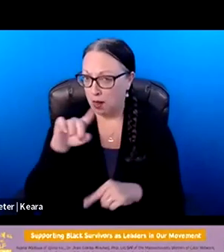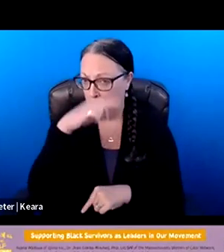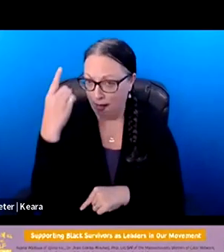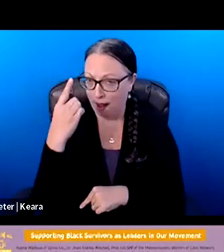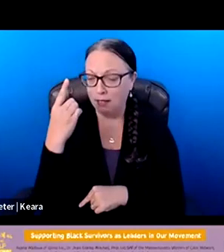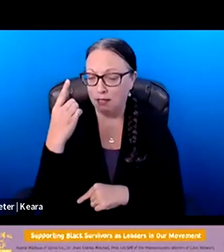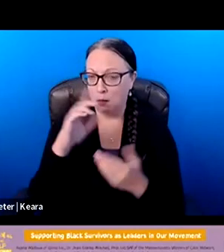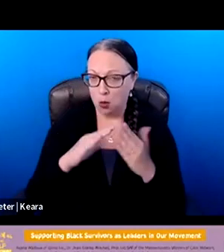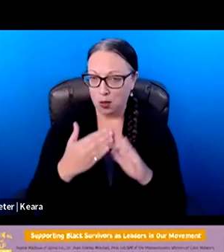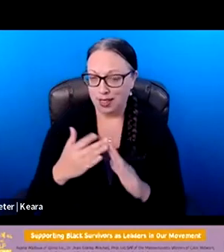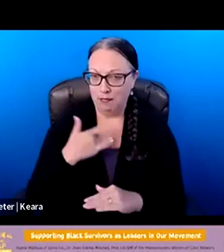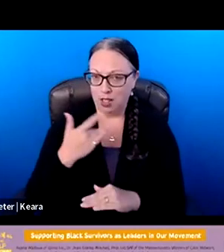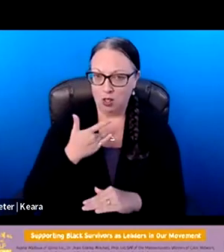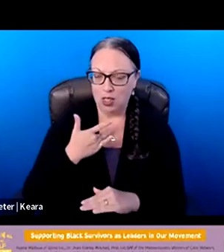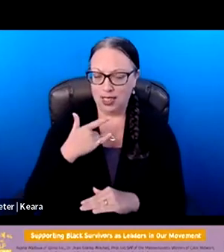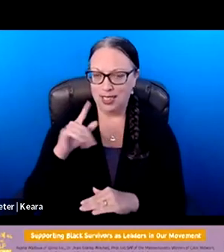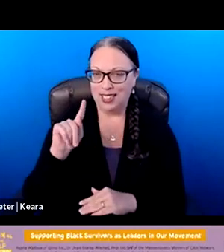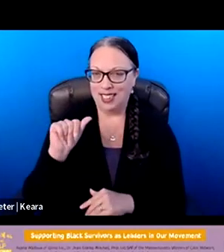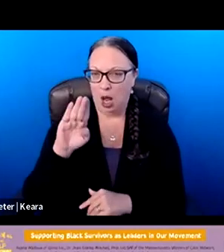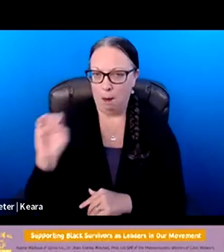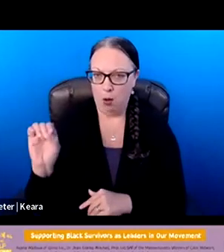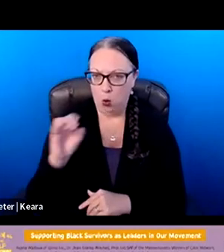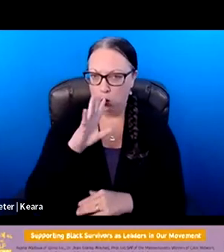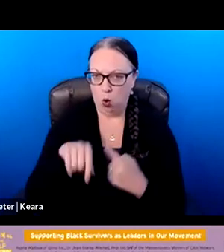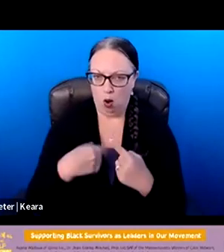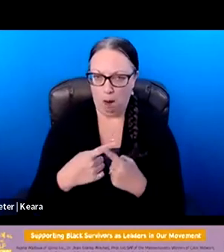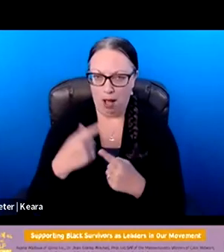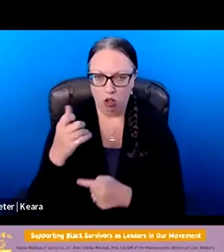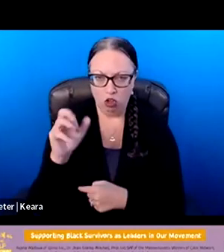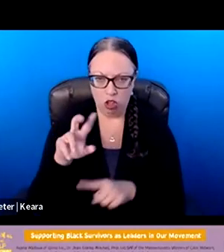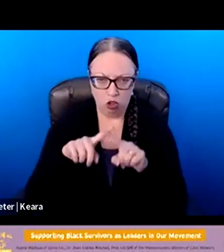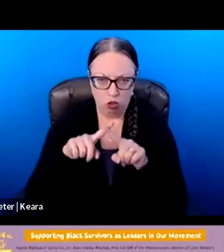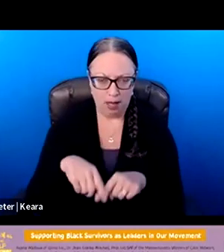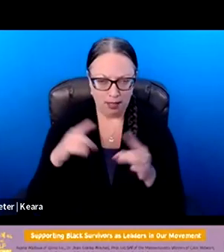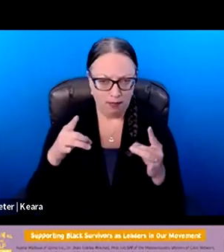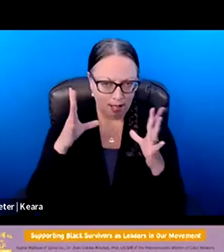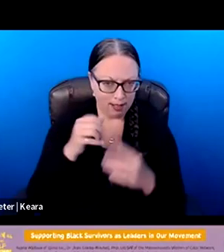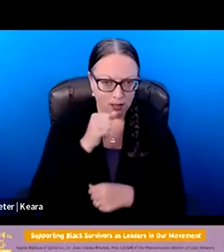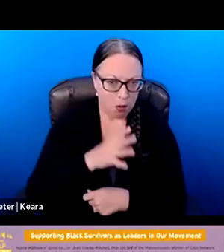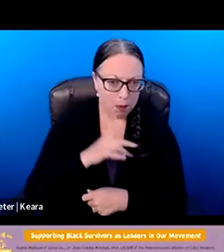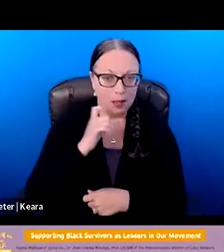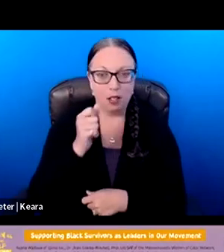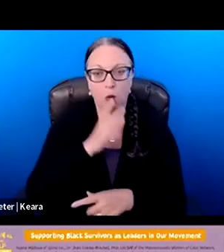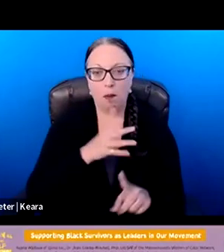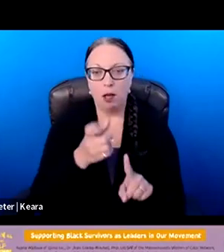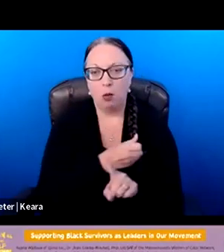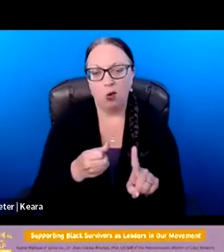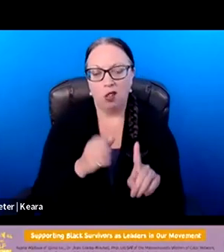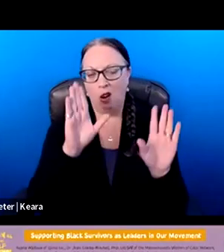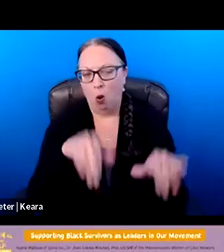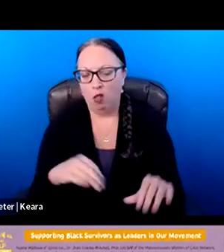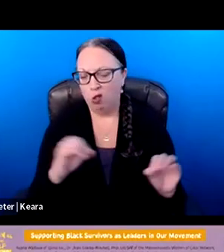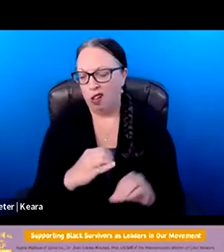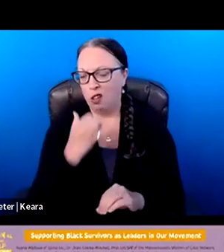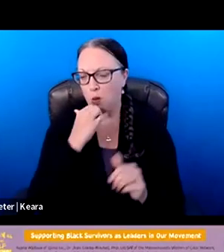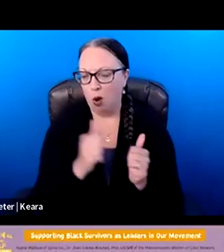violence and talk about women, because the idea that women being abused, there's nothing wrong with it, or women being like Black